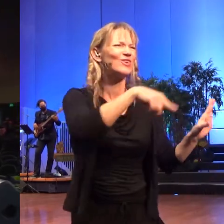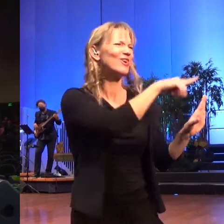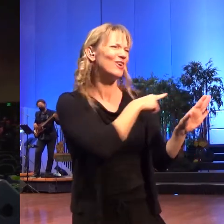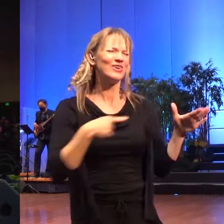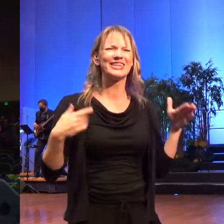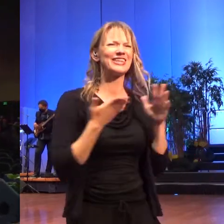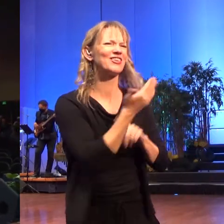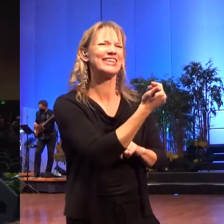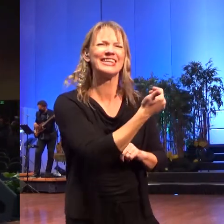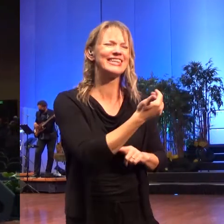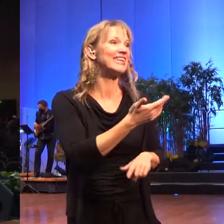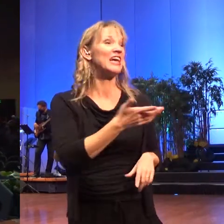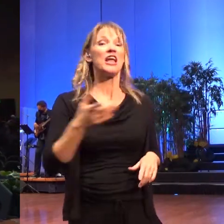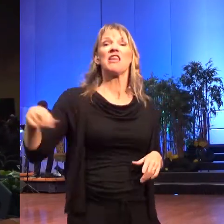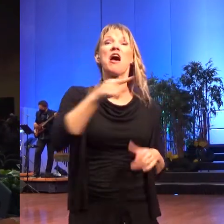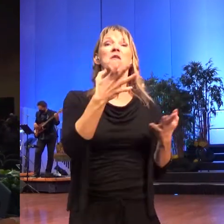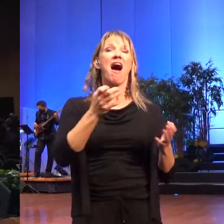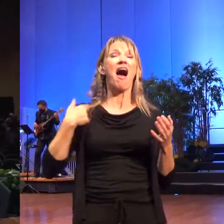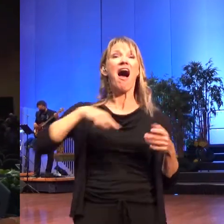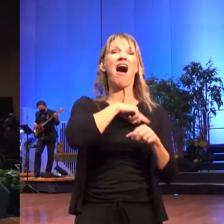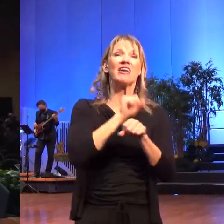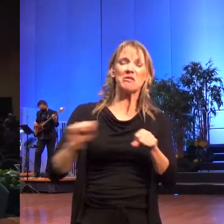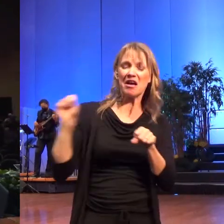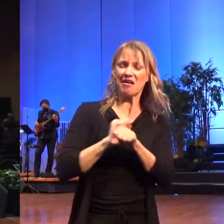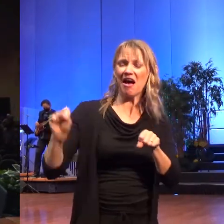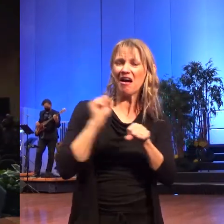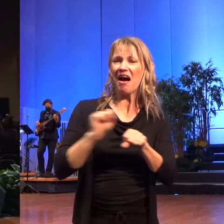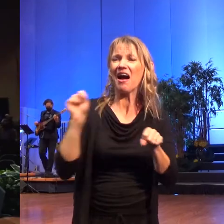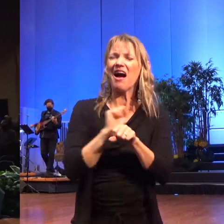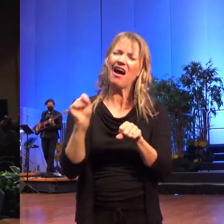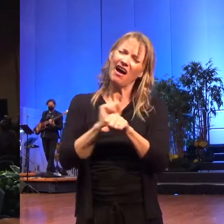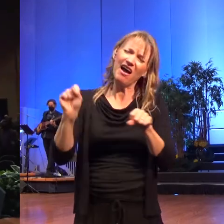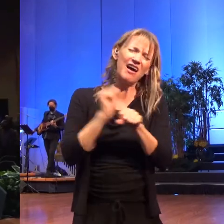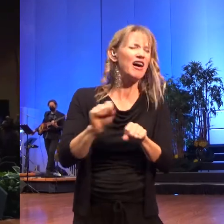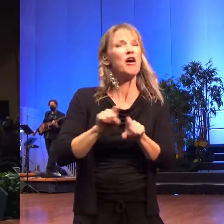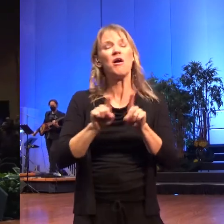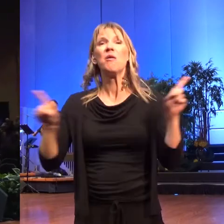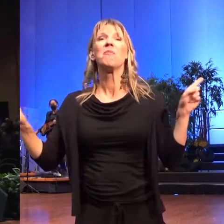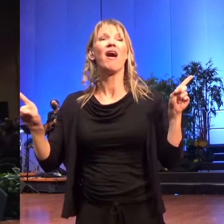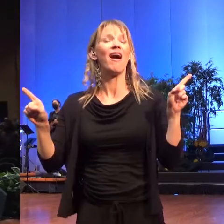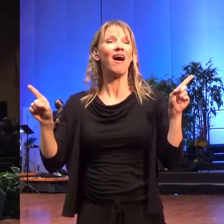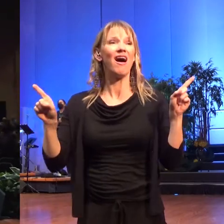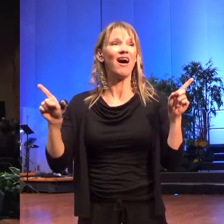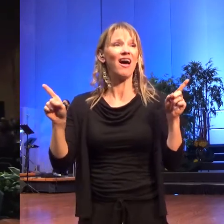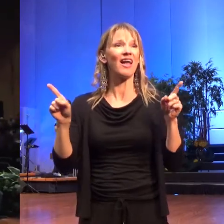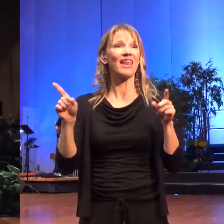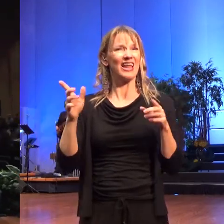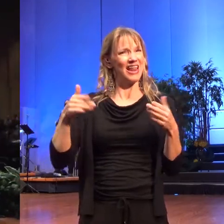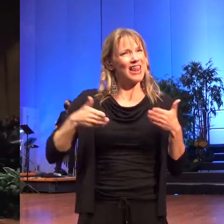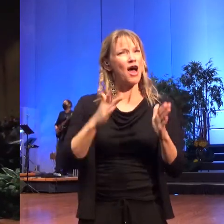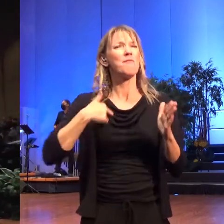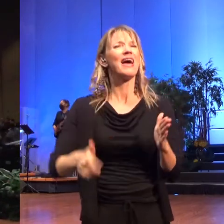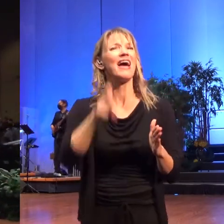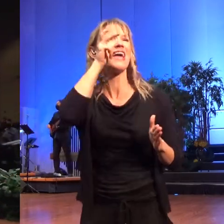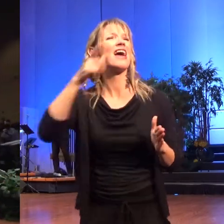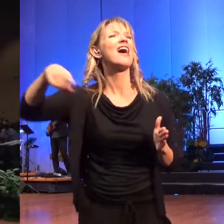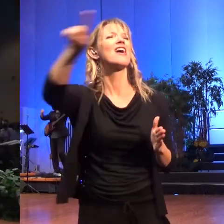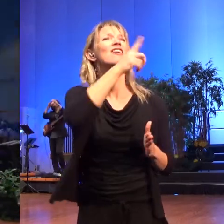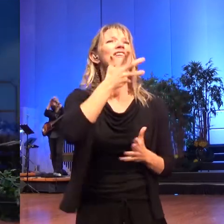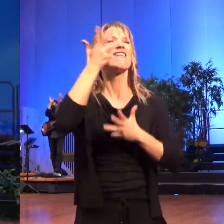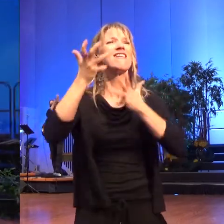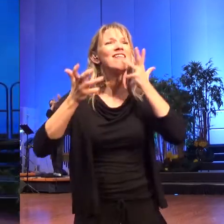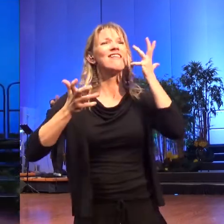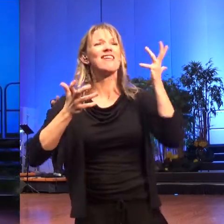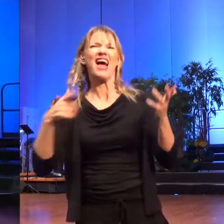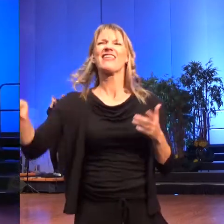And you want us working harder when we're dead on our feet, but they're gonna fall. Let me hear you all. They